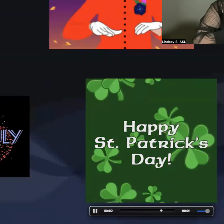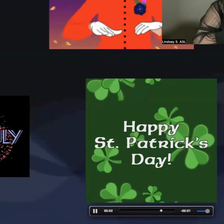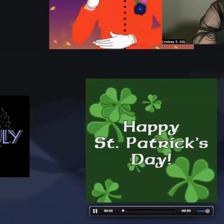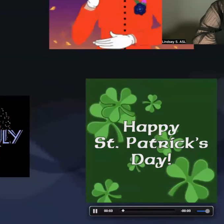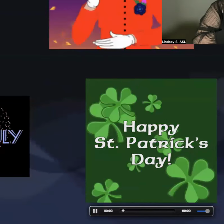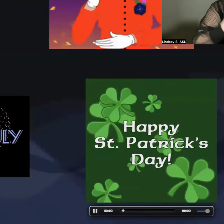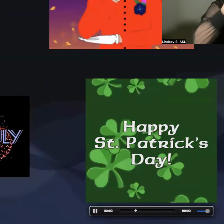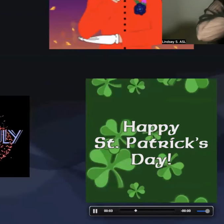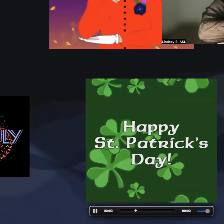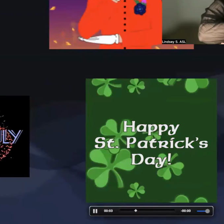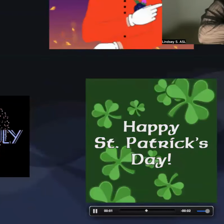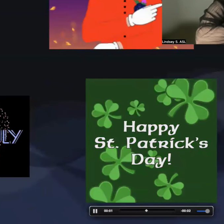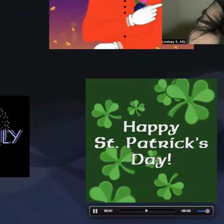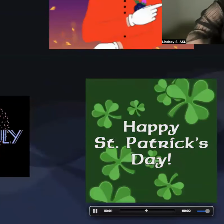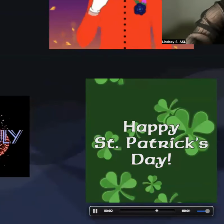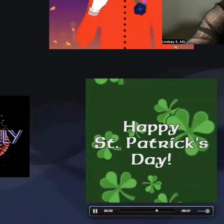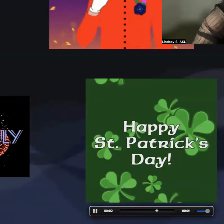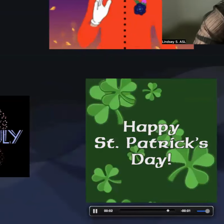or Valentine's Day.